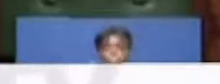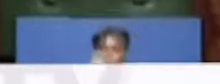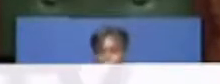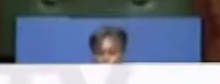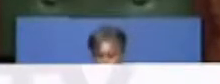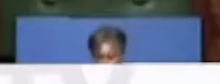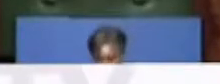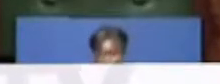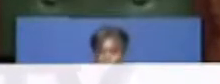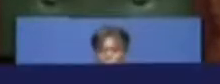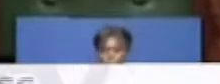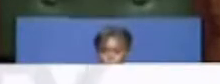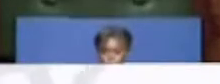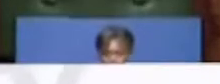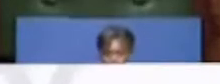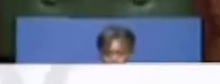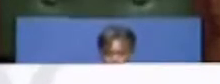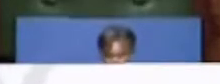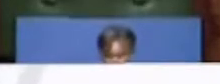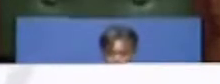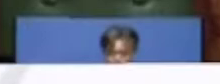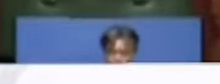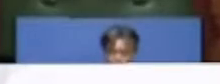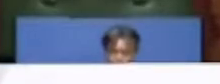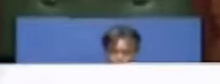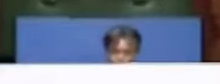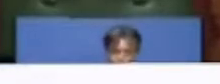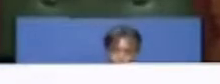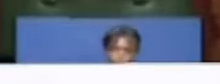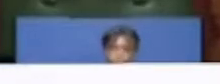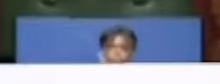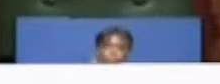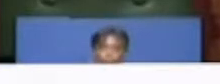the 10th of December, 1991.